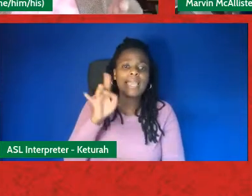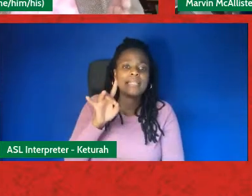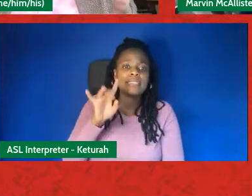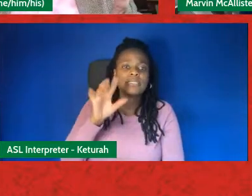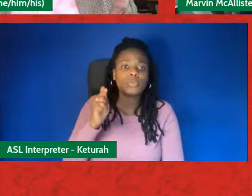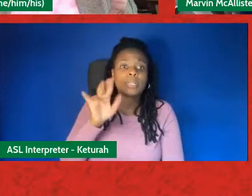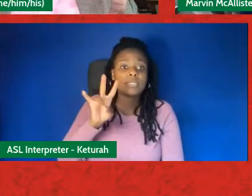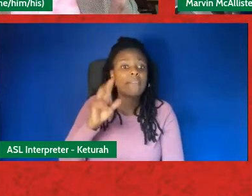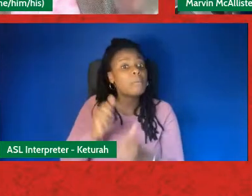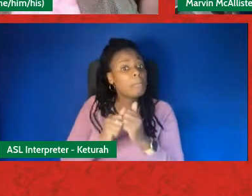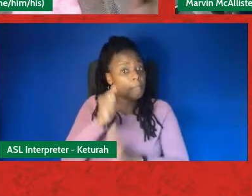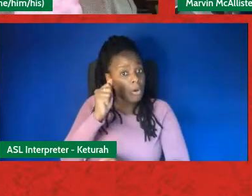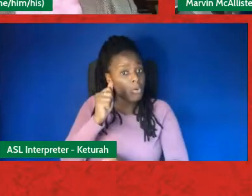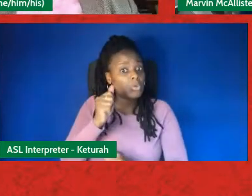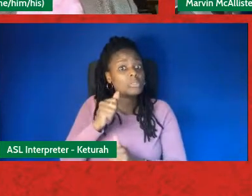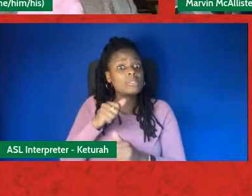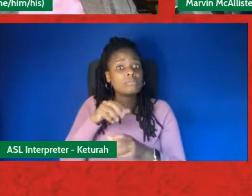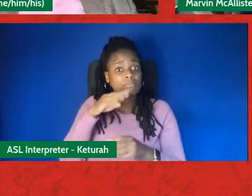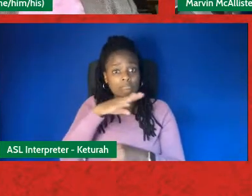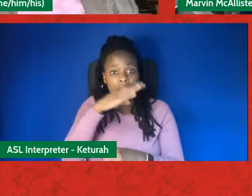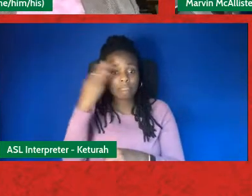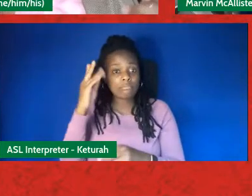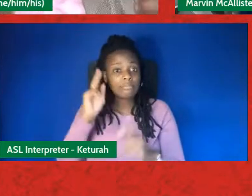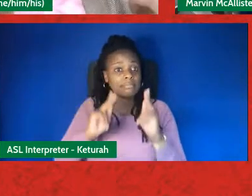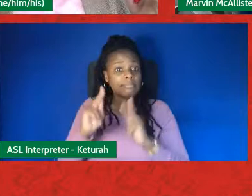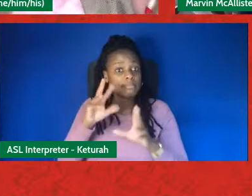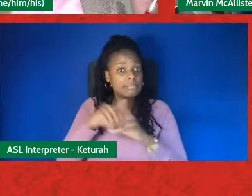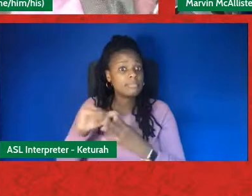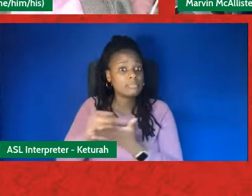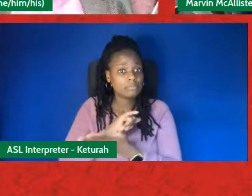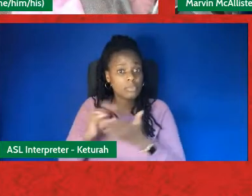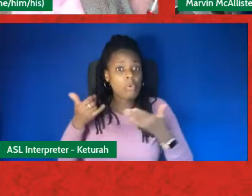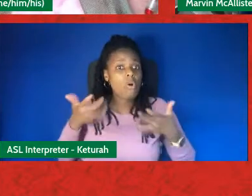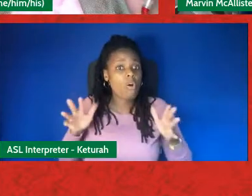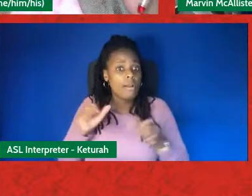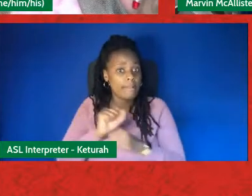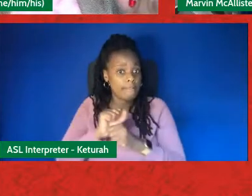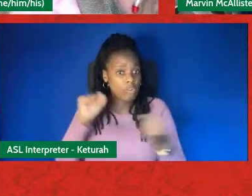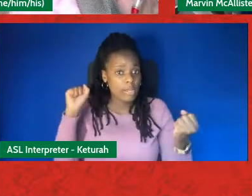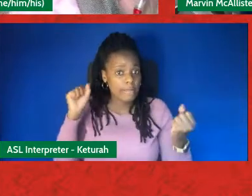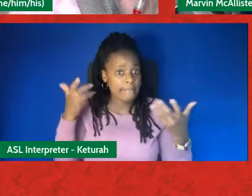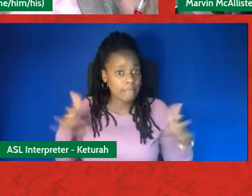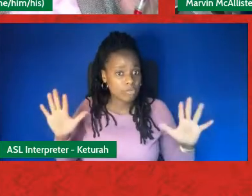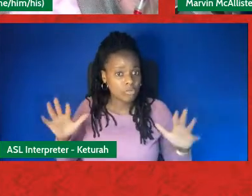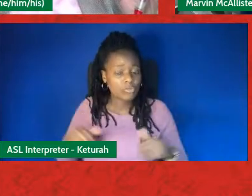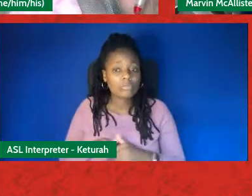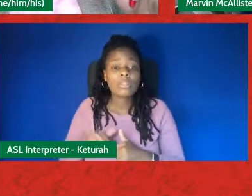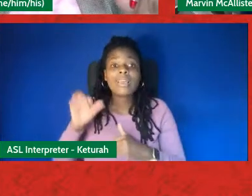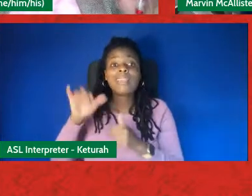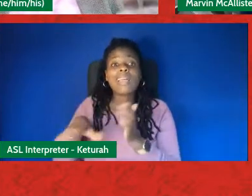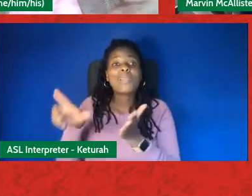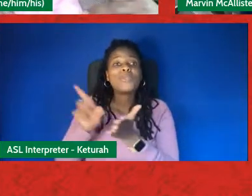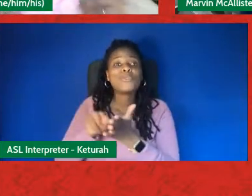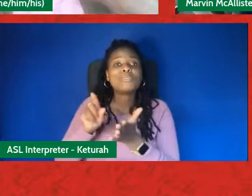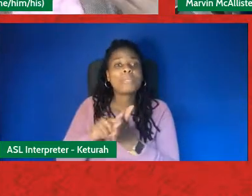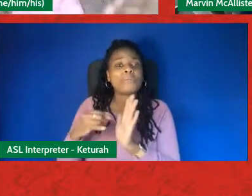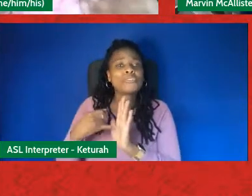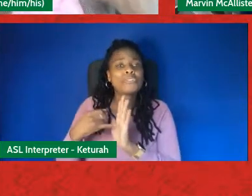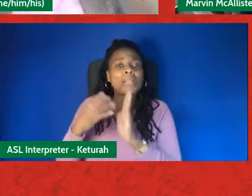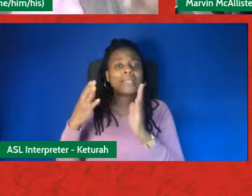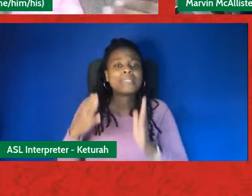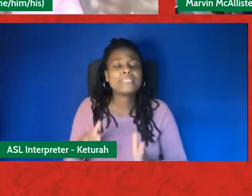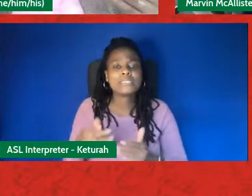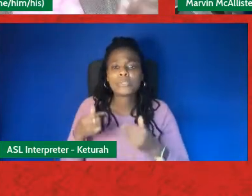had already been freed. And I say all that to say that this guy you talked about, the newspaper journalist, really trying to